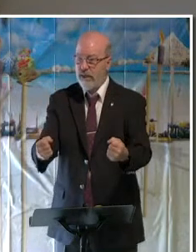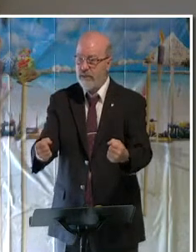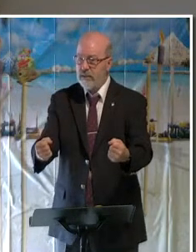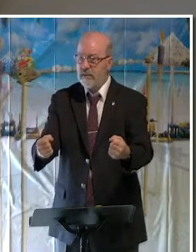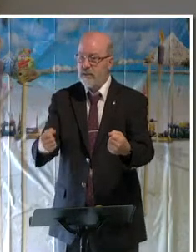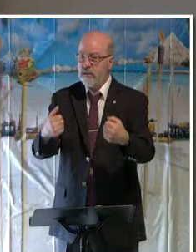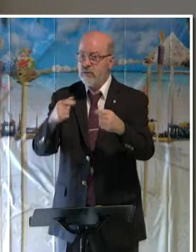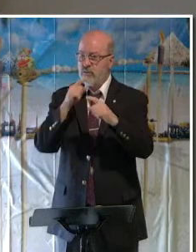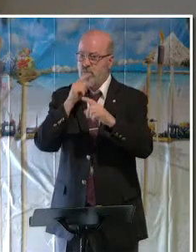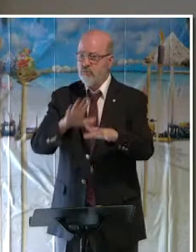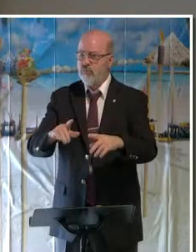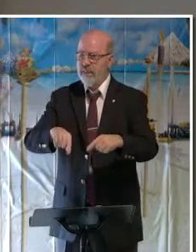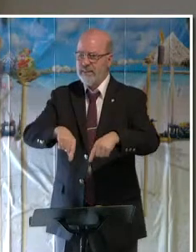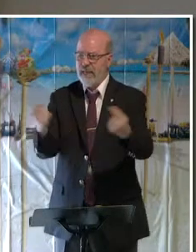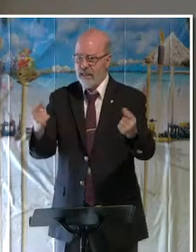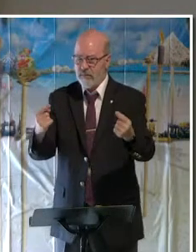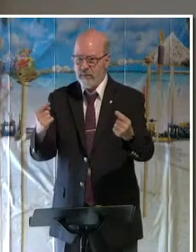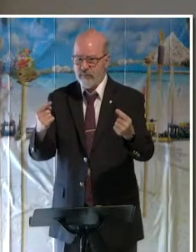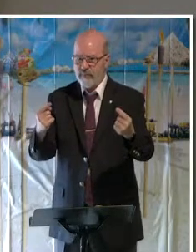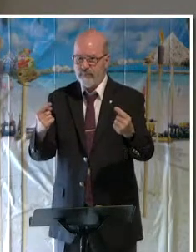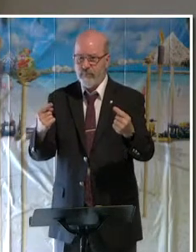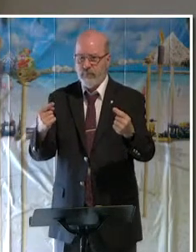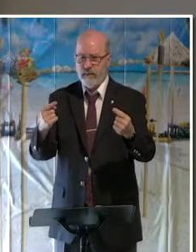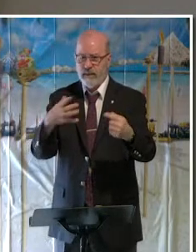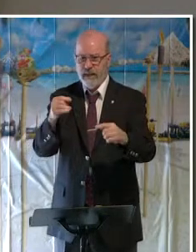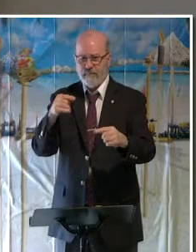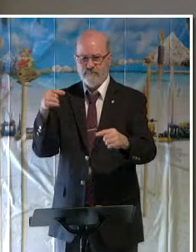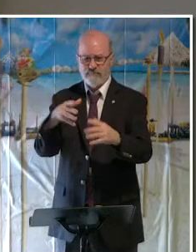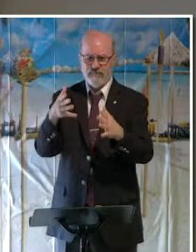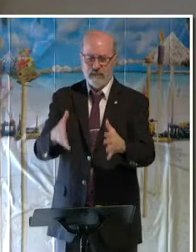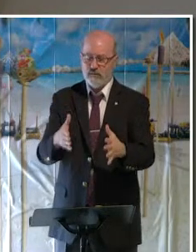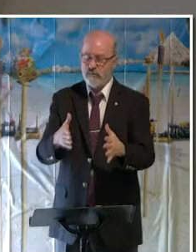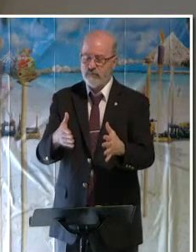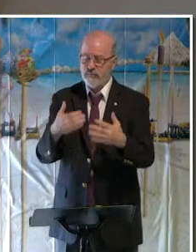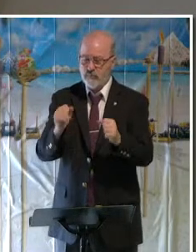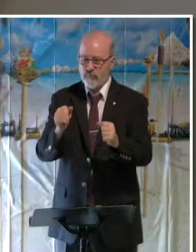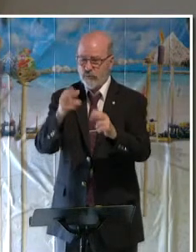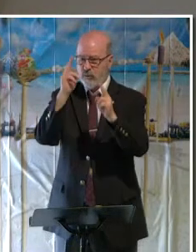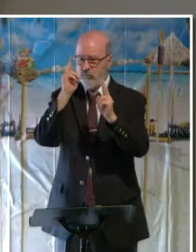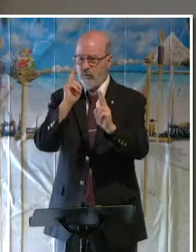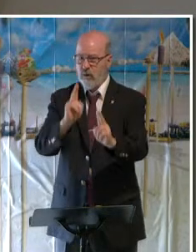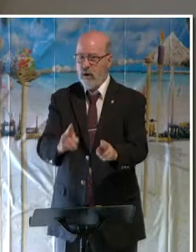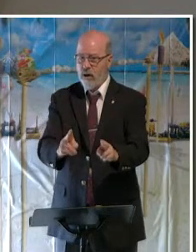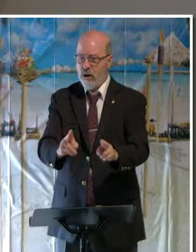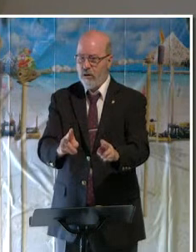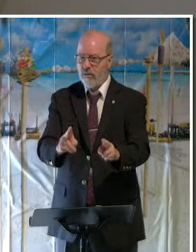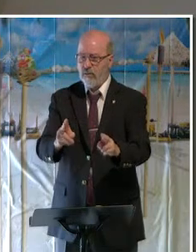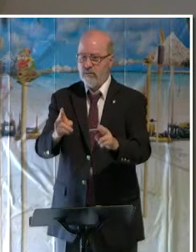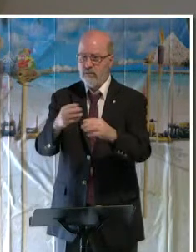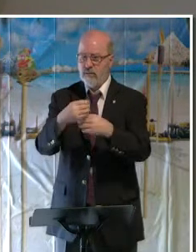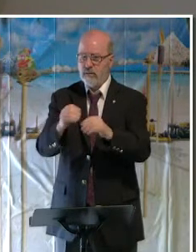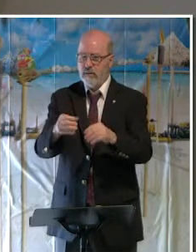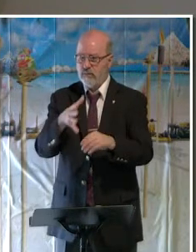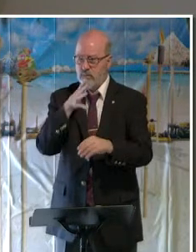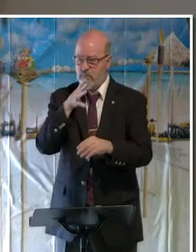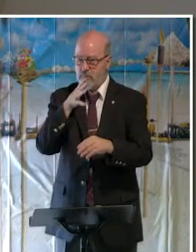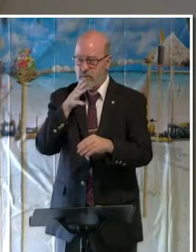to still the enemy and the avenger. And we were trying to honor the office of